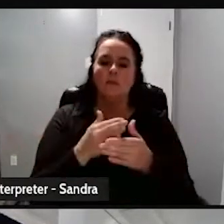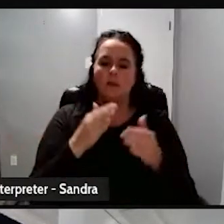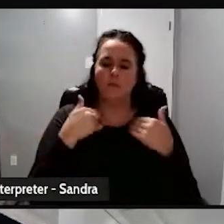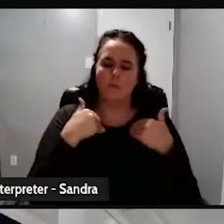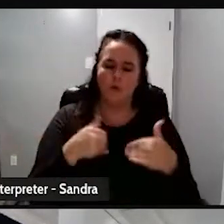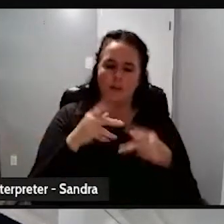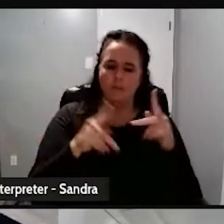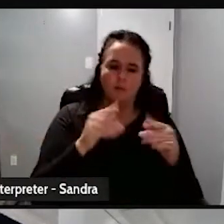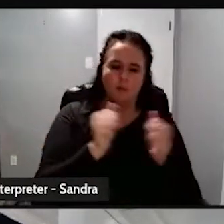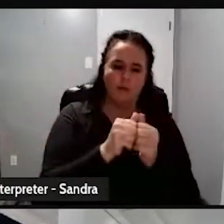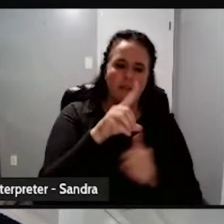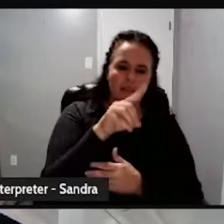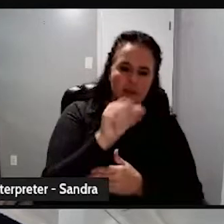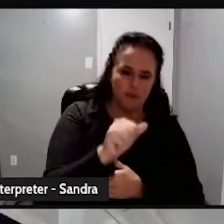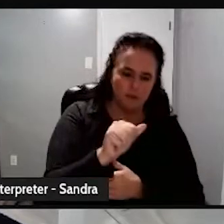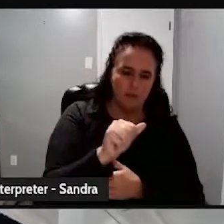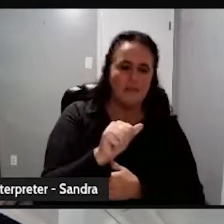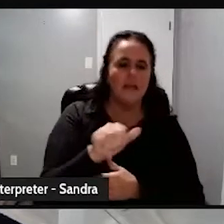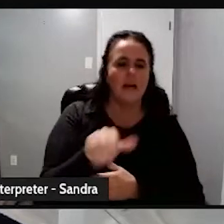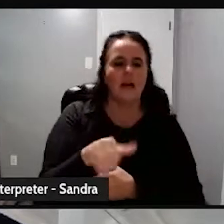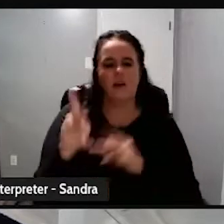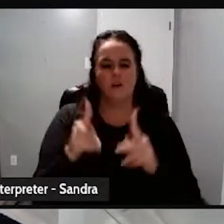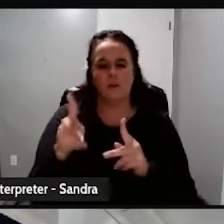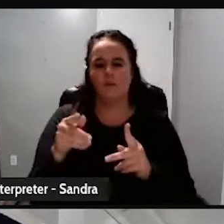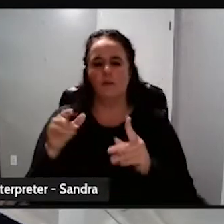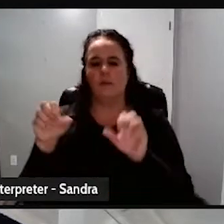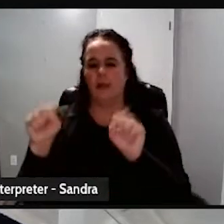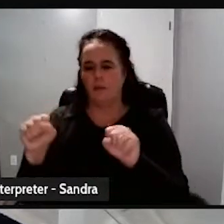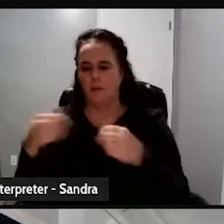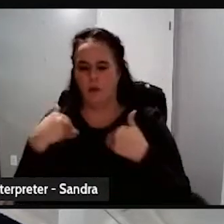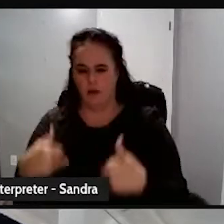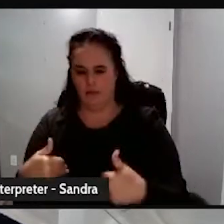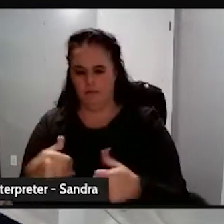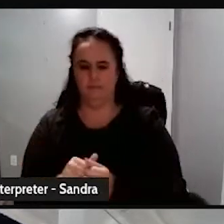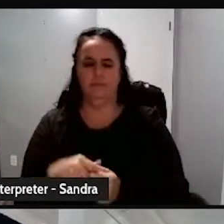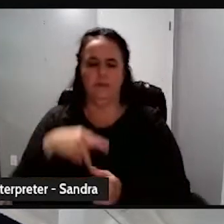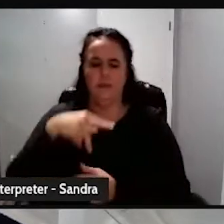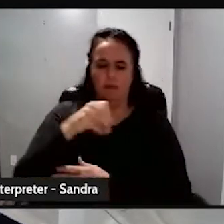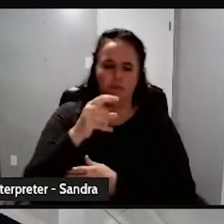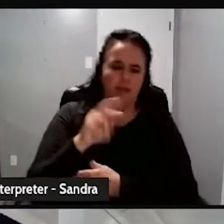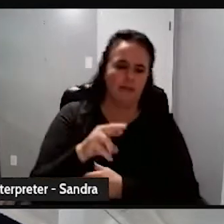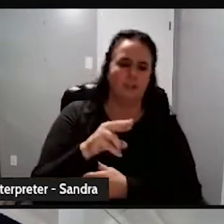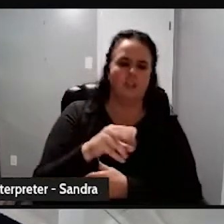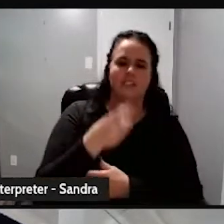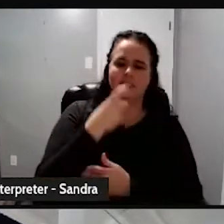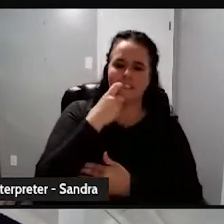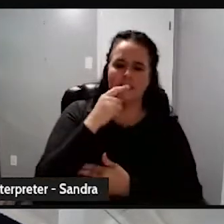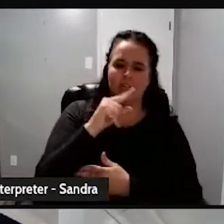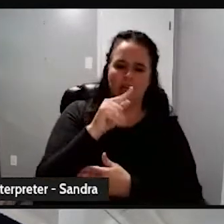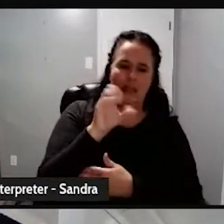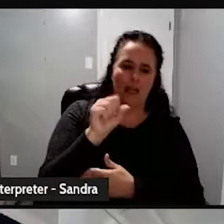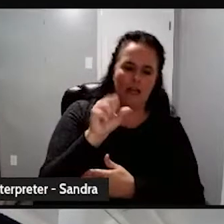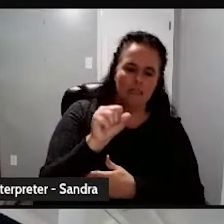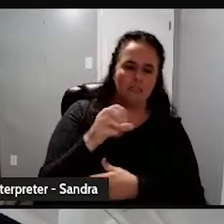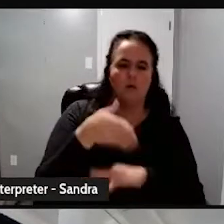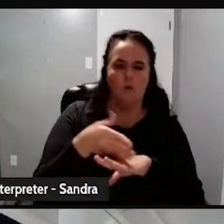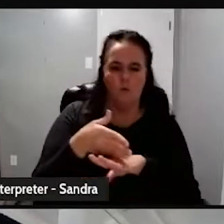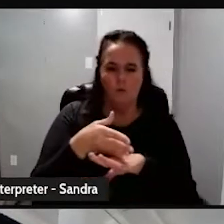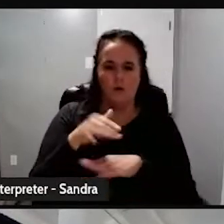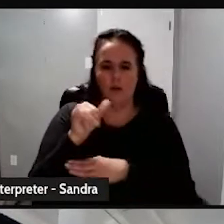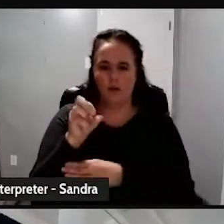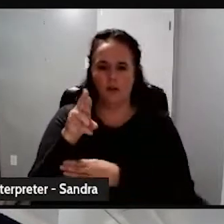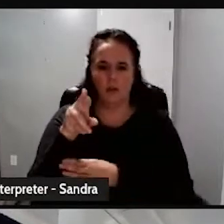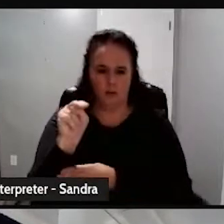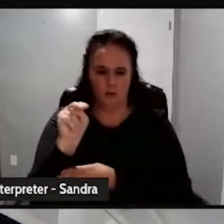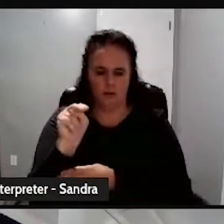are able-bodied. Plaster, glass, wood, and yarn are substitutes for parts of the